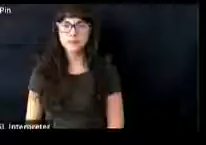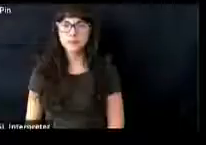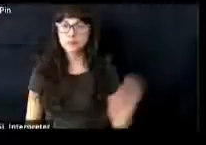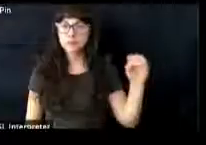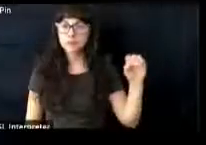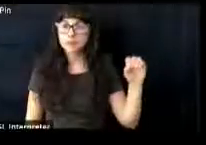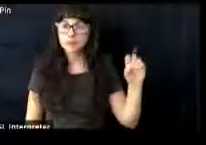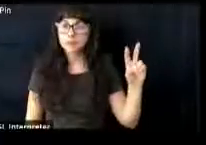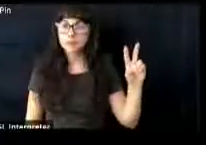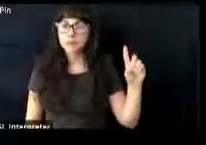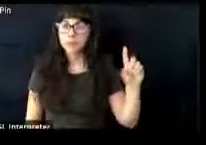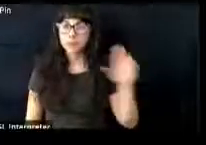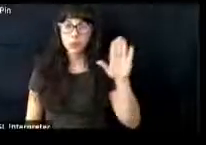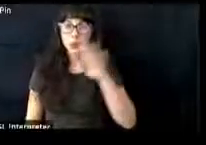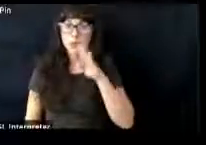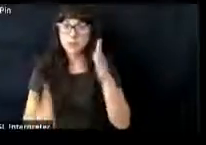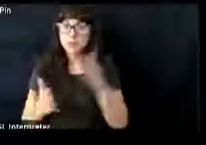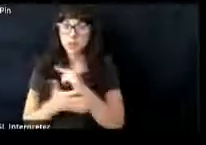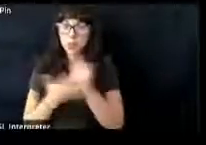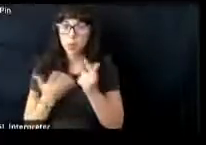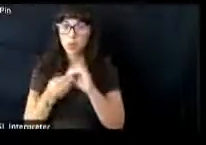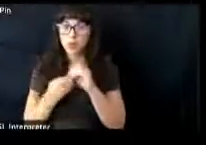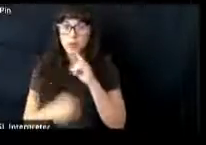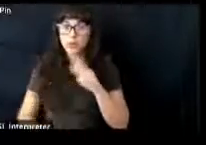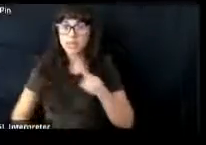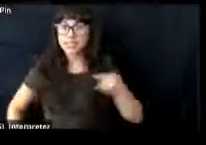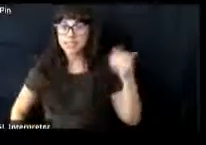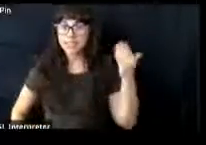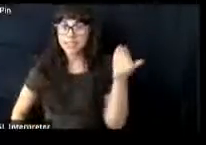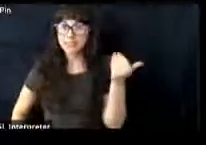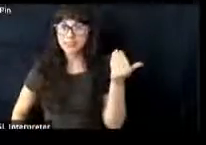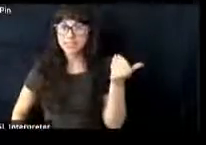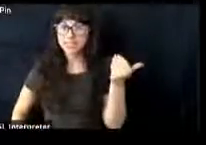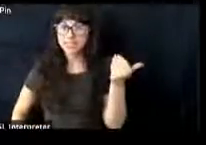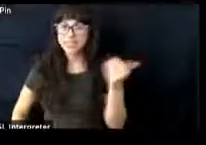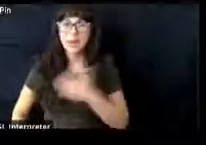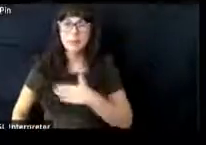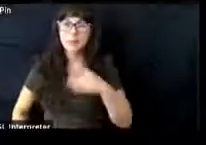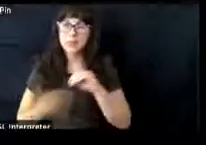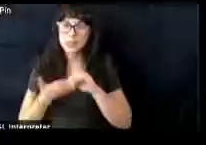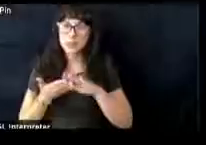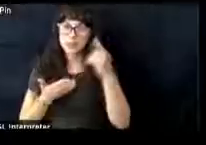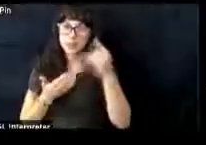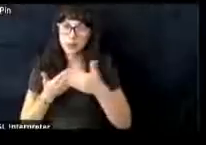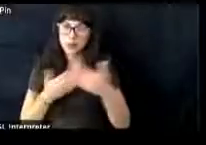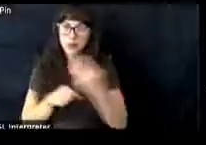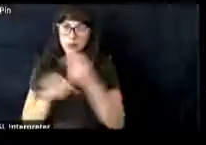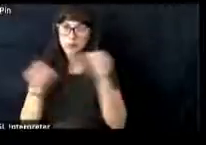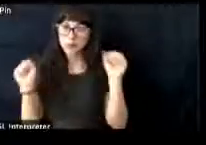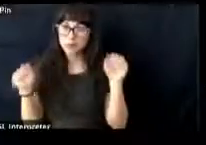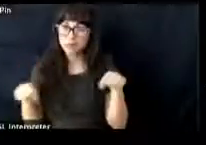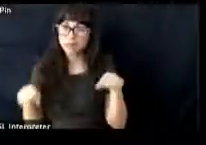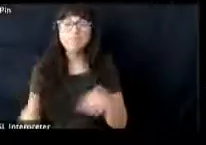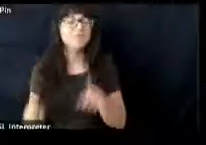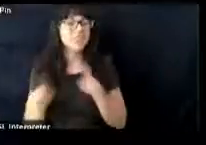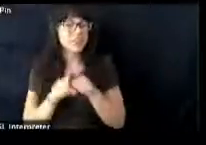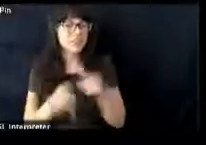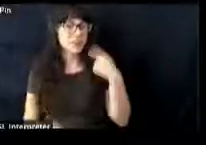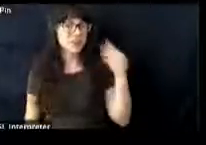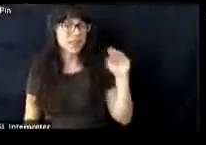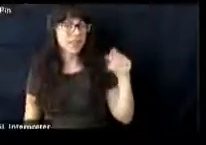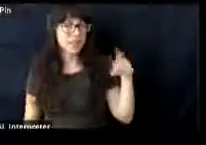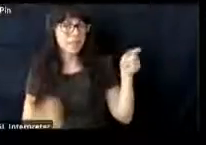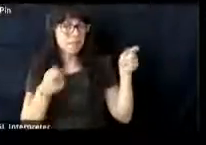(021). Your speaker order number will be 15. If you'll please make note of that for future reference. And if you'll please let the mapper know what area you would